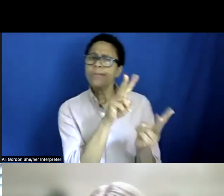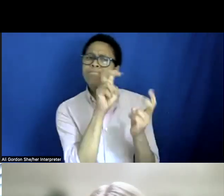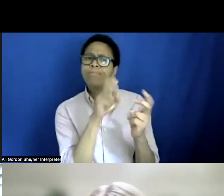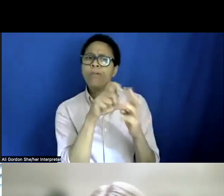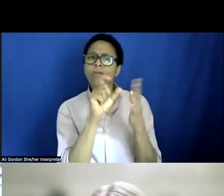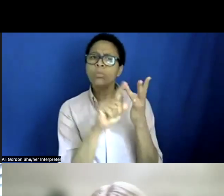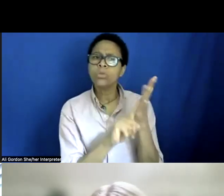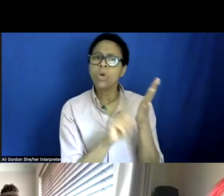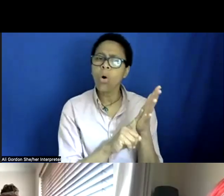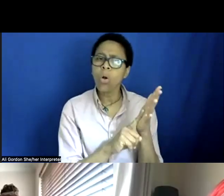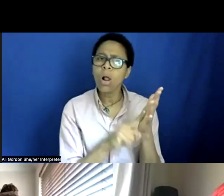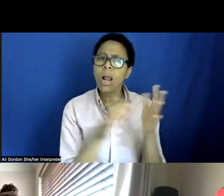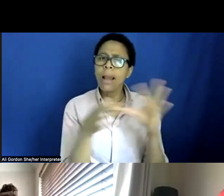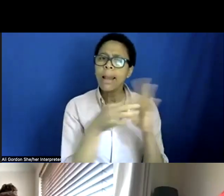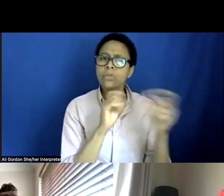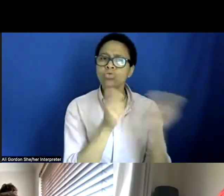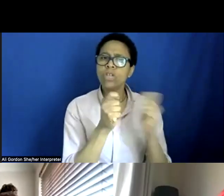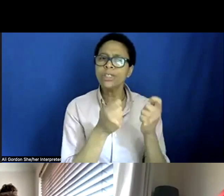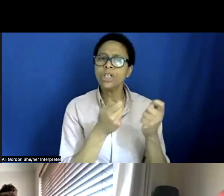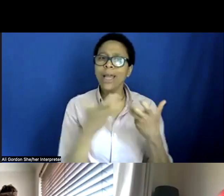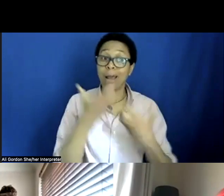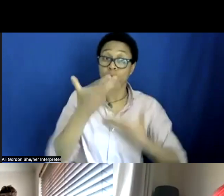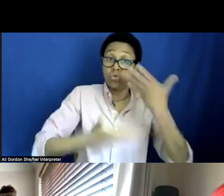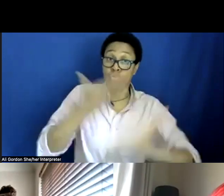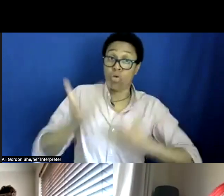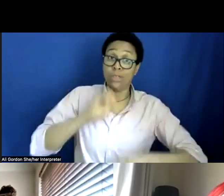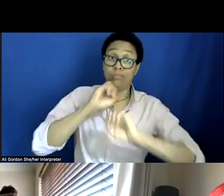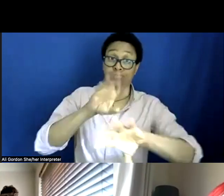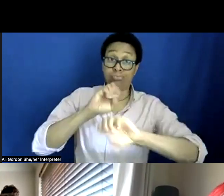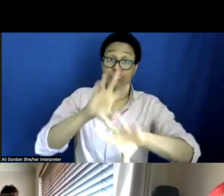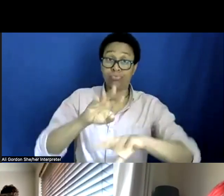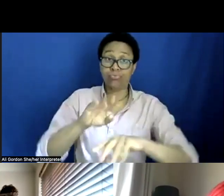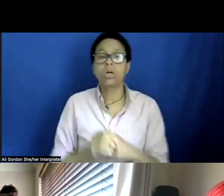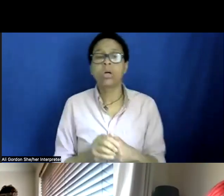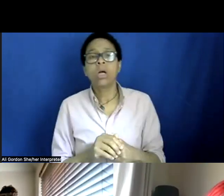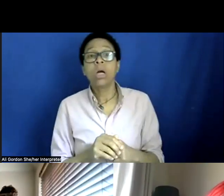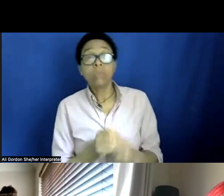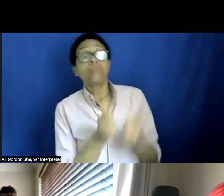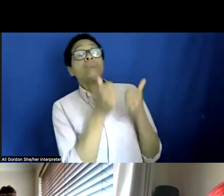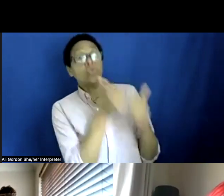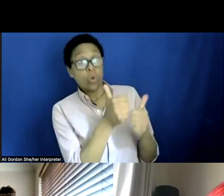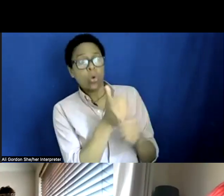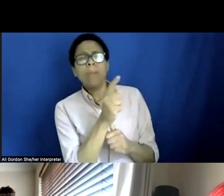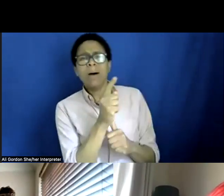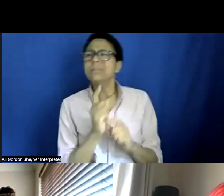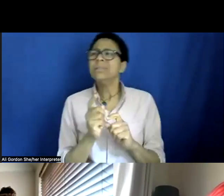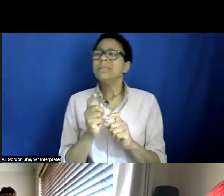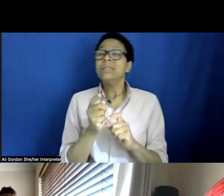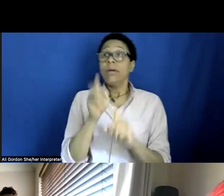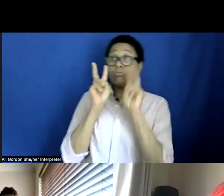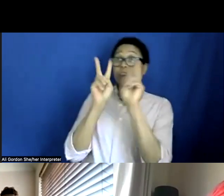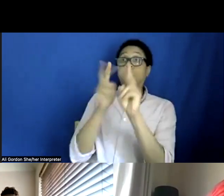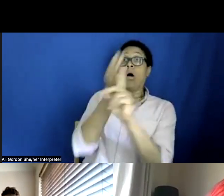narrative or the interpretation of an artwork. It's good, but if there's an artwork that has a narrative